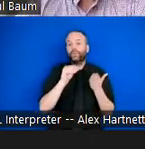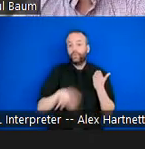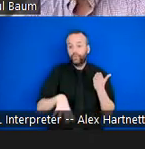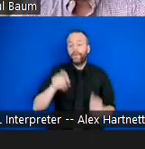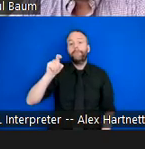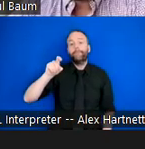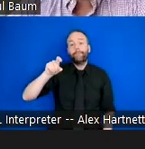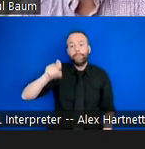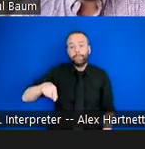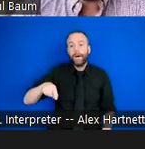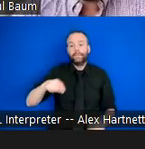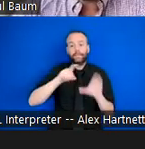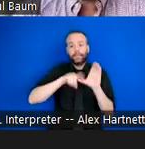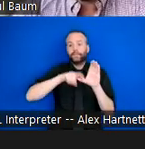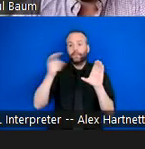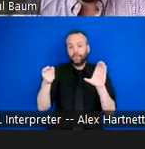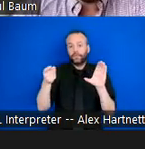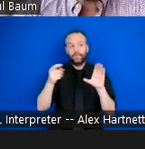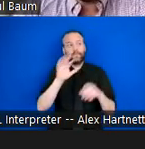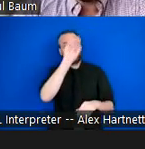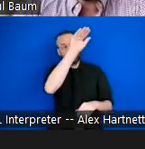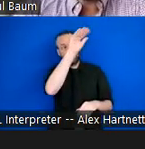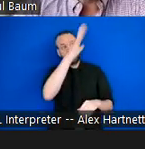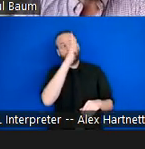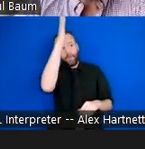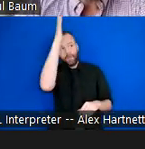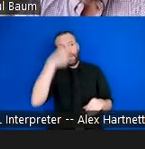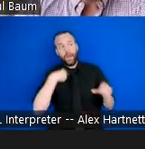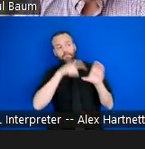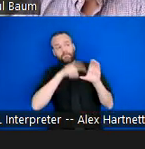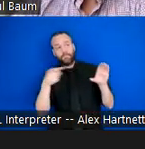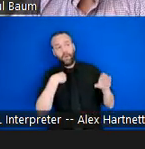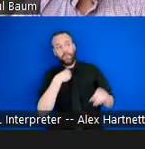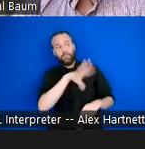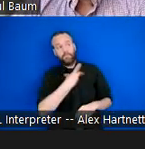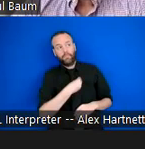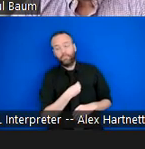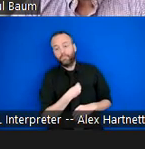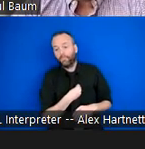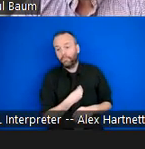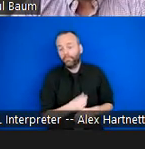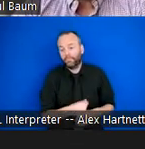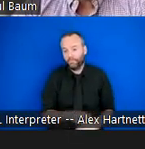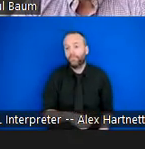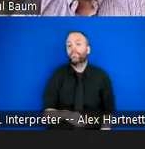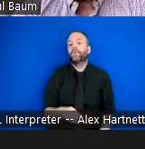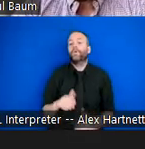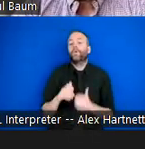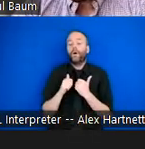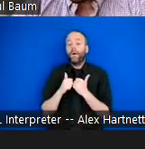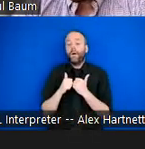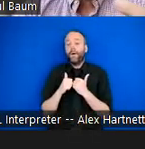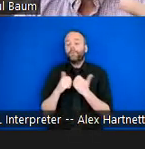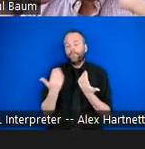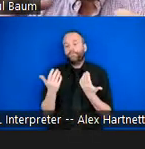students. There is an article, I'll talk about that in a little bit too. So the success of peer support is going to